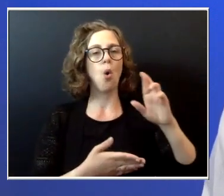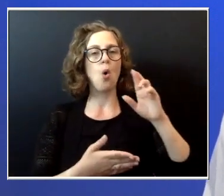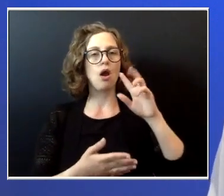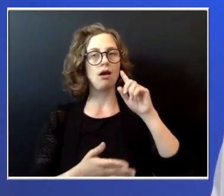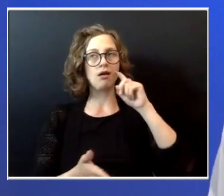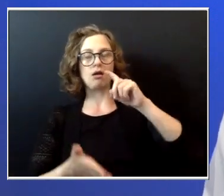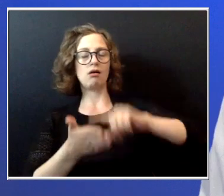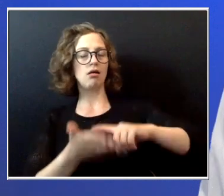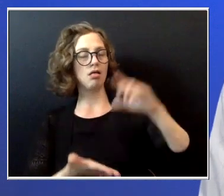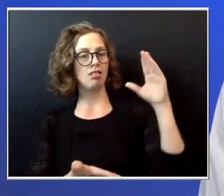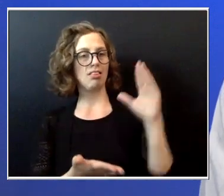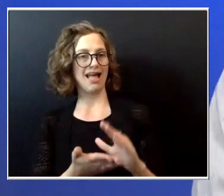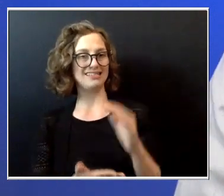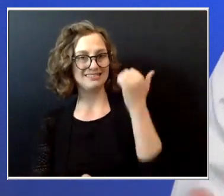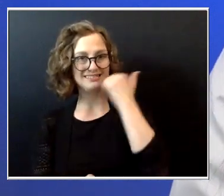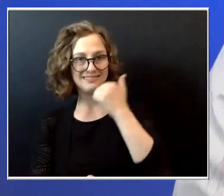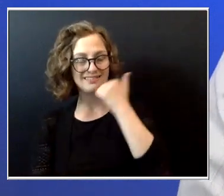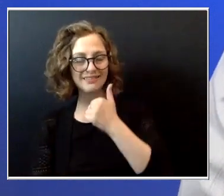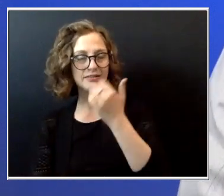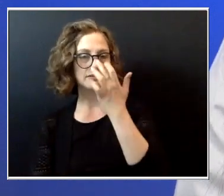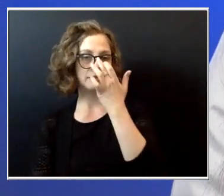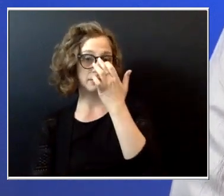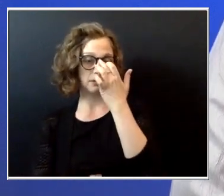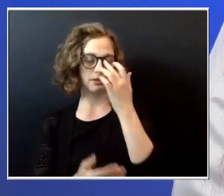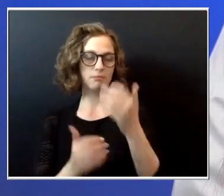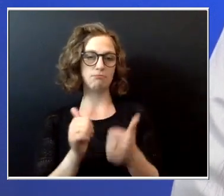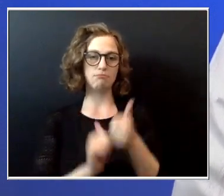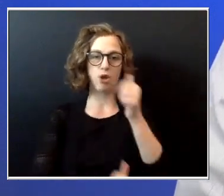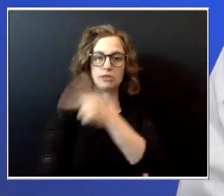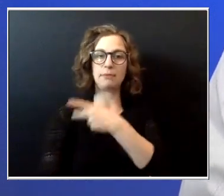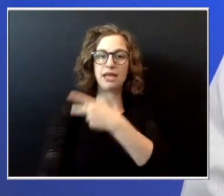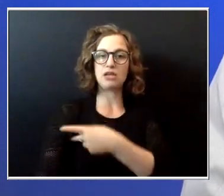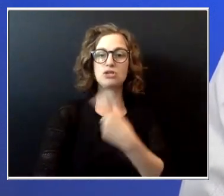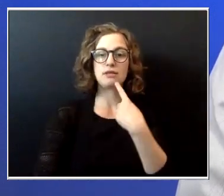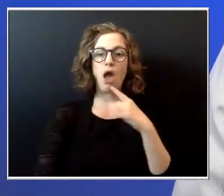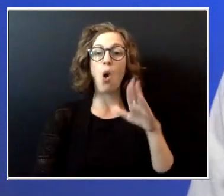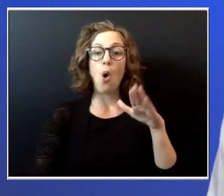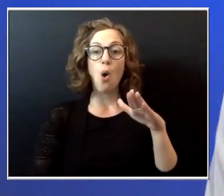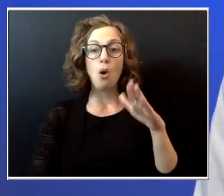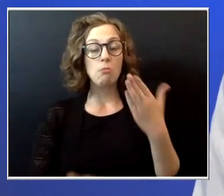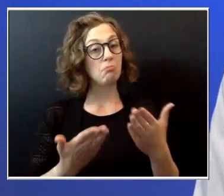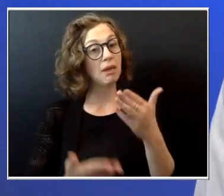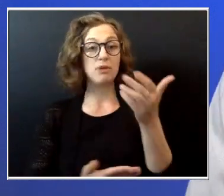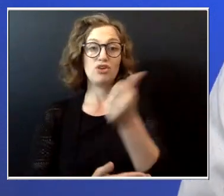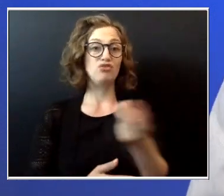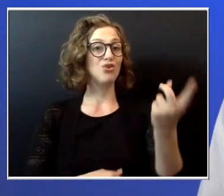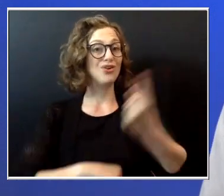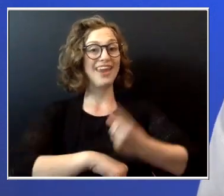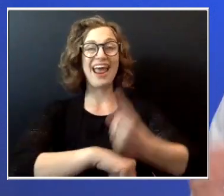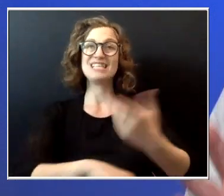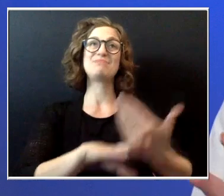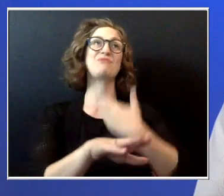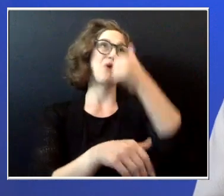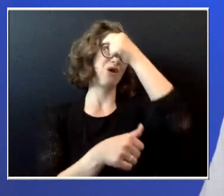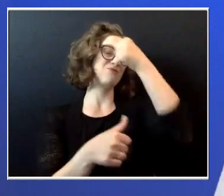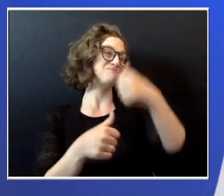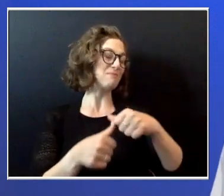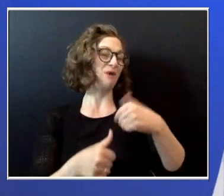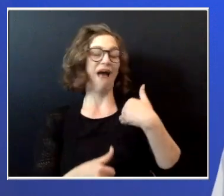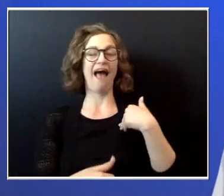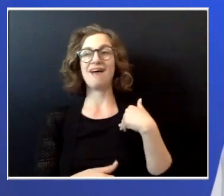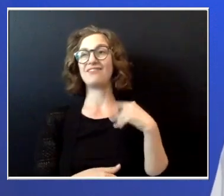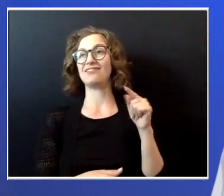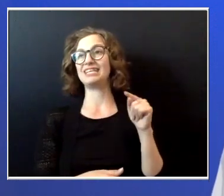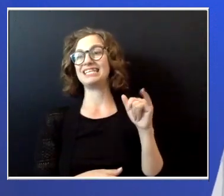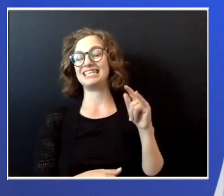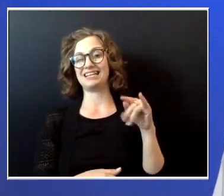have a majority of patients telling me I may go a few days before I even remember I have tinnitus now, Awesome. when I used to wake up and it was the first thing on my